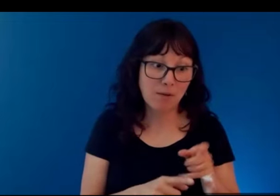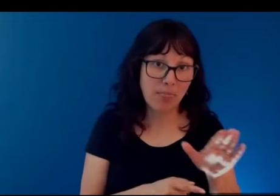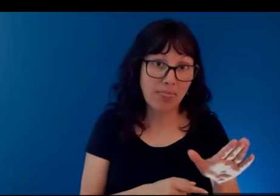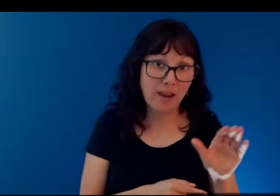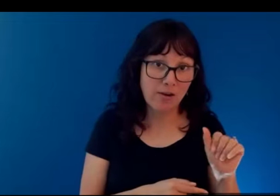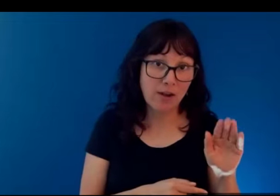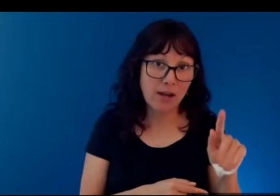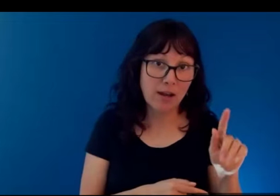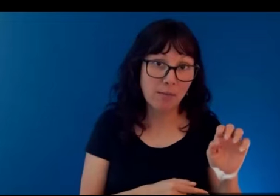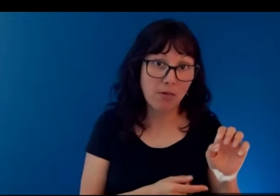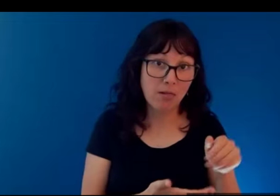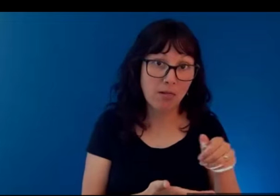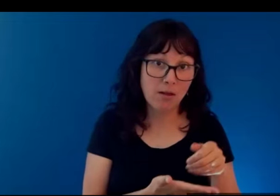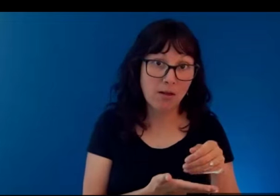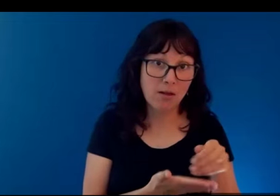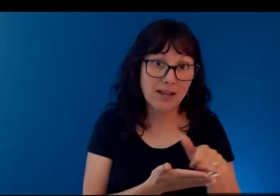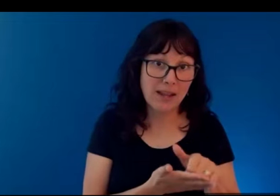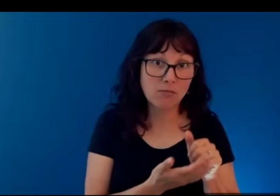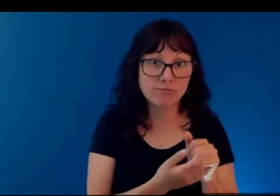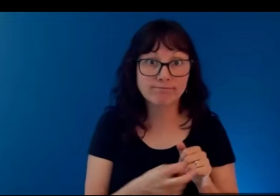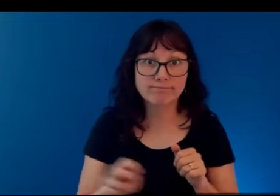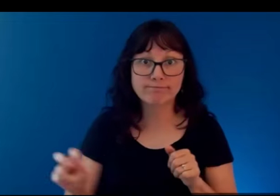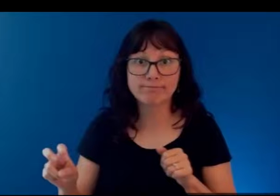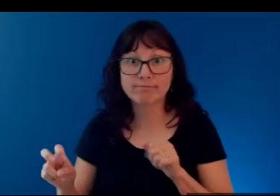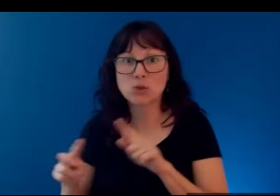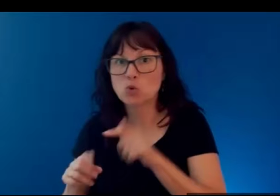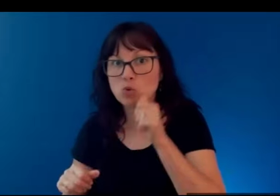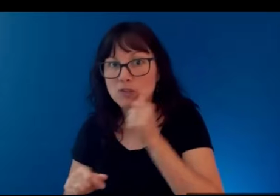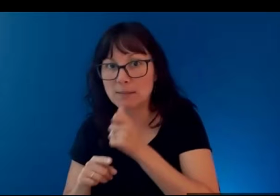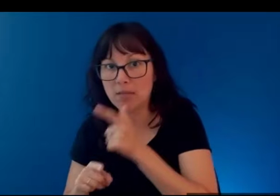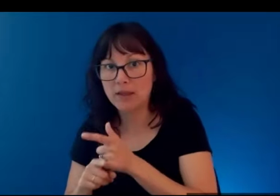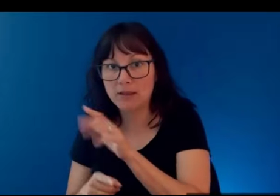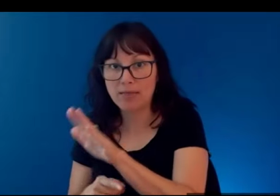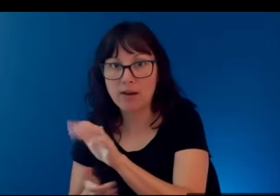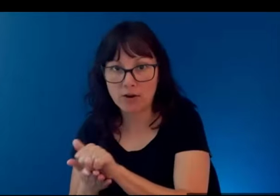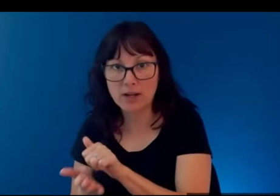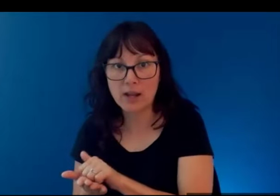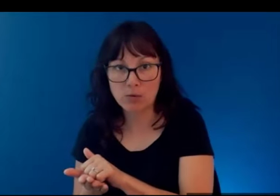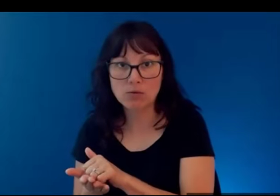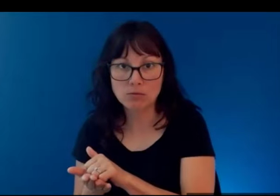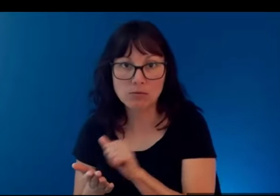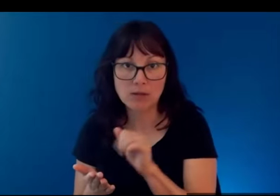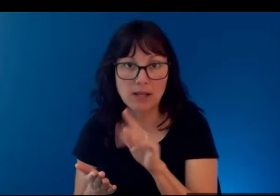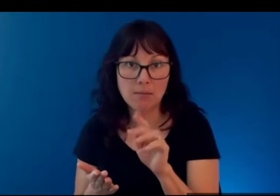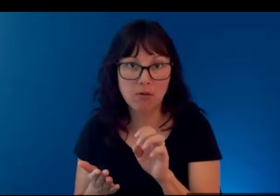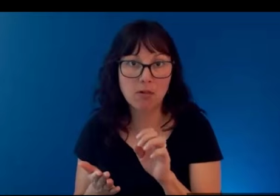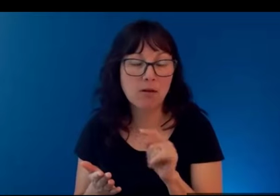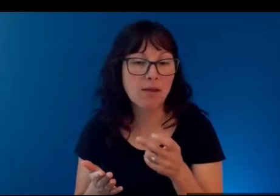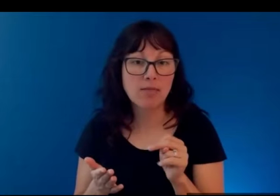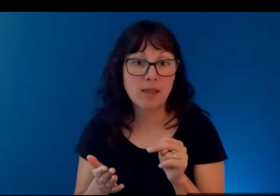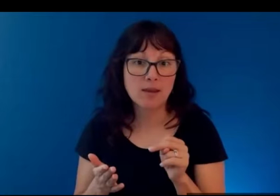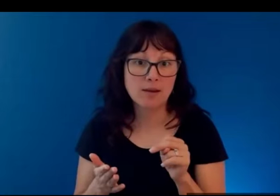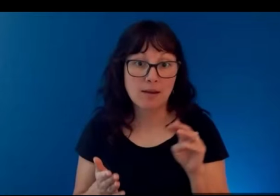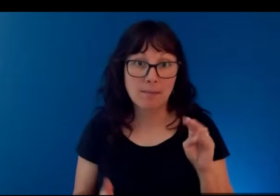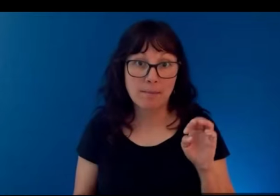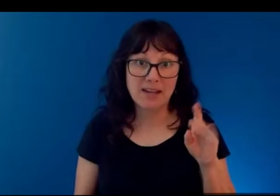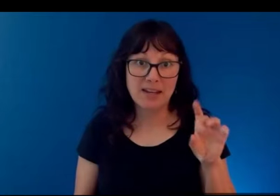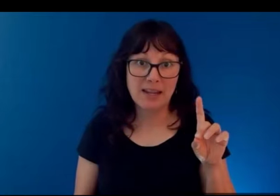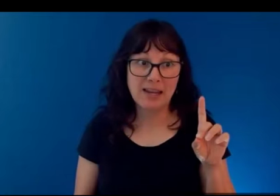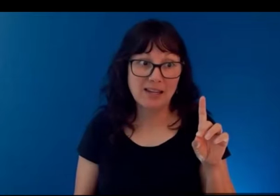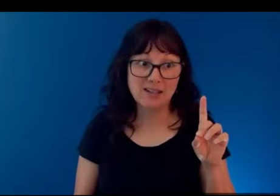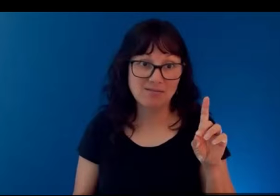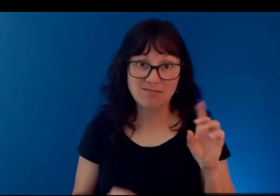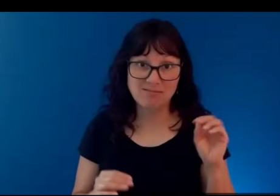ABLE account over into their siblings' ABLE account. And that would then leave nothing for Medicaid to take back